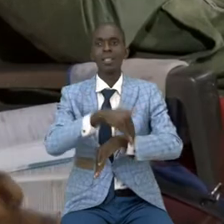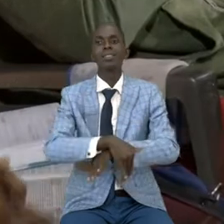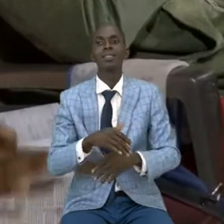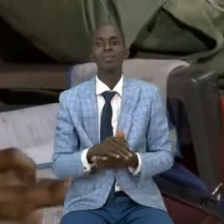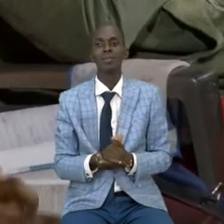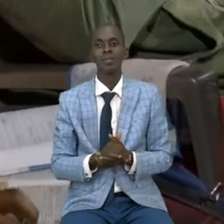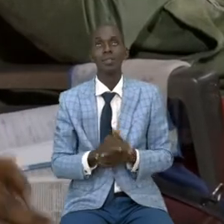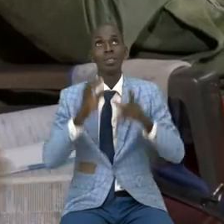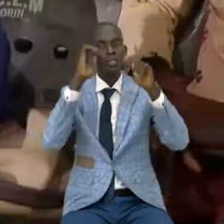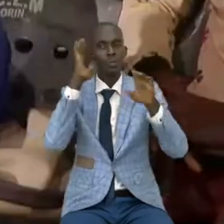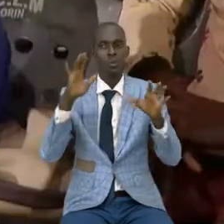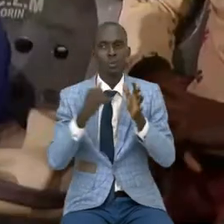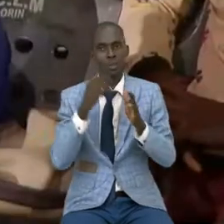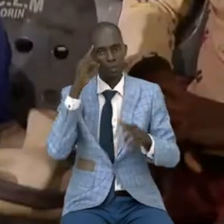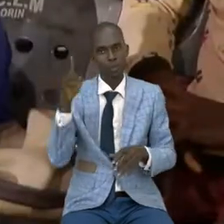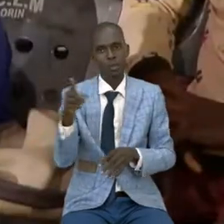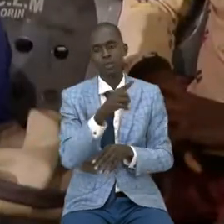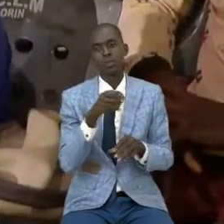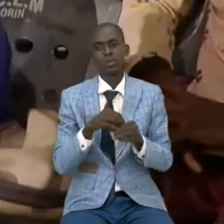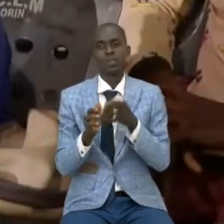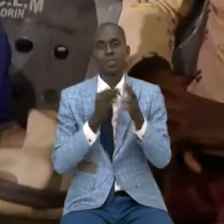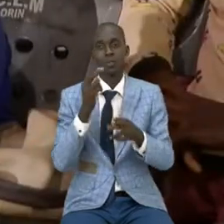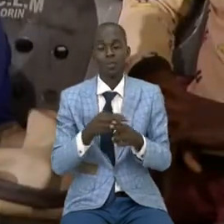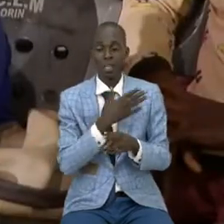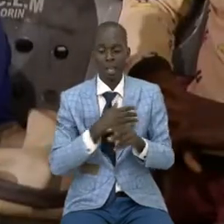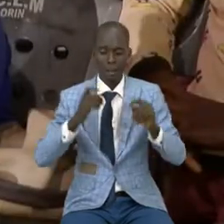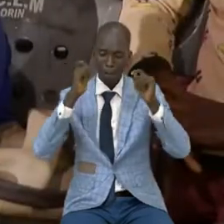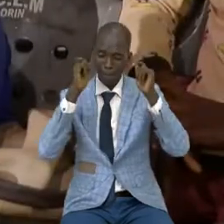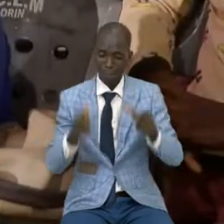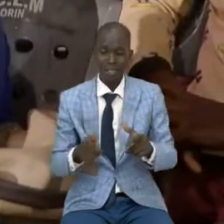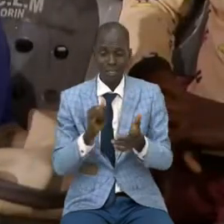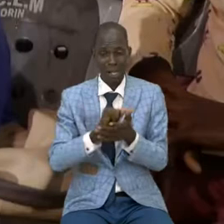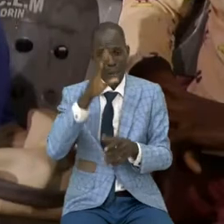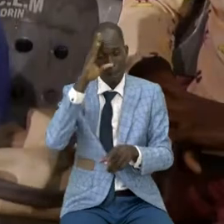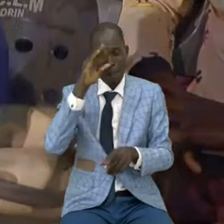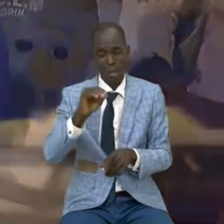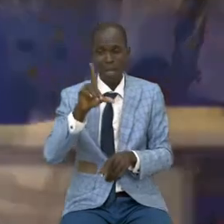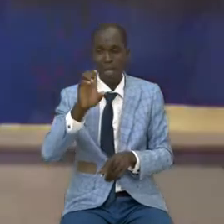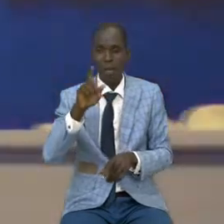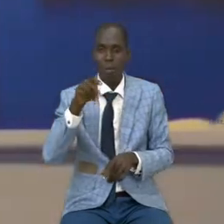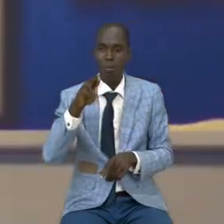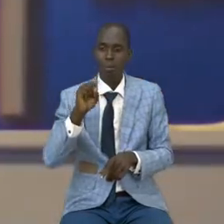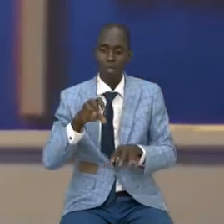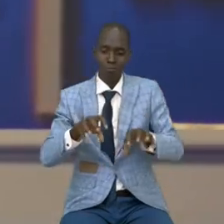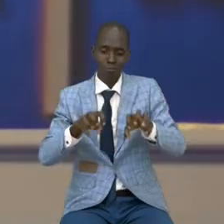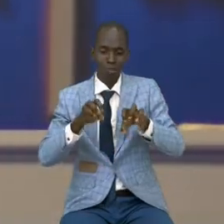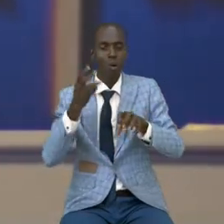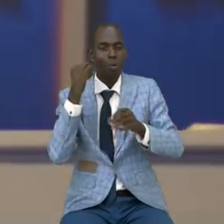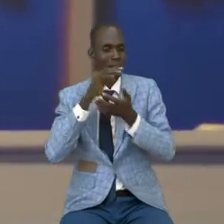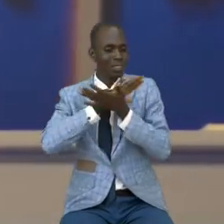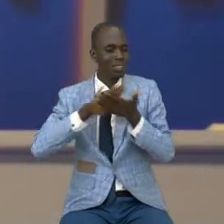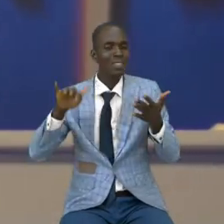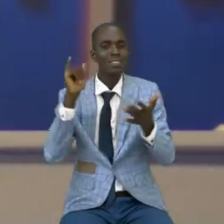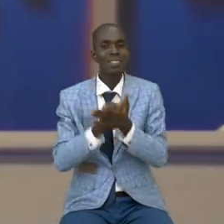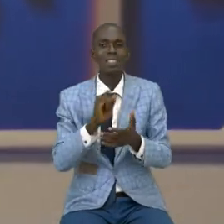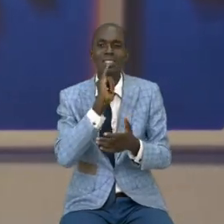tonight. He will do it for you. And immediately his leprosy was cleansed. That is the